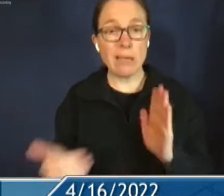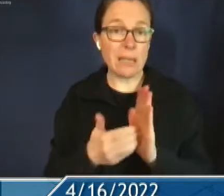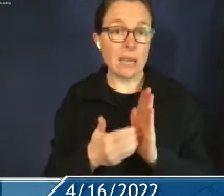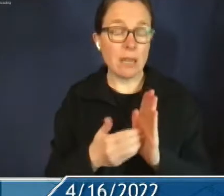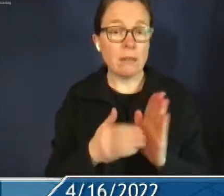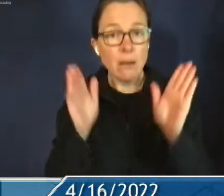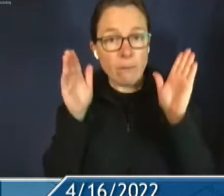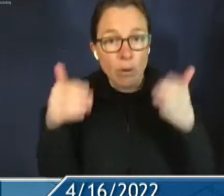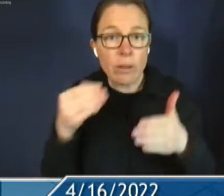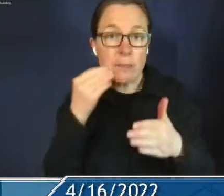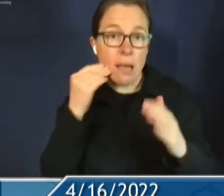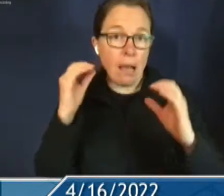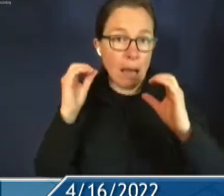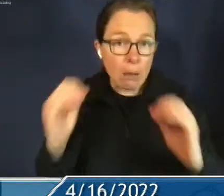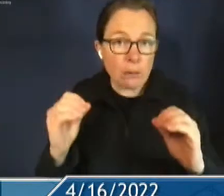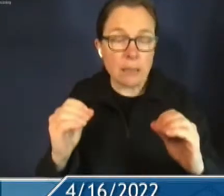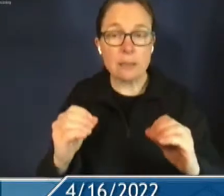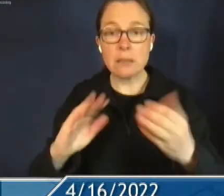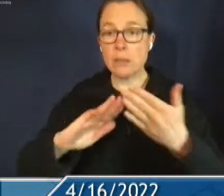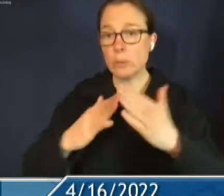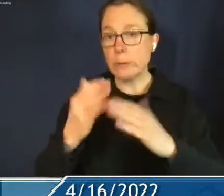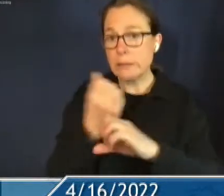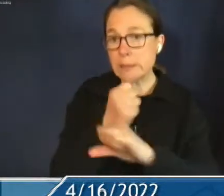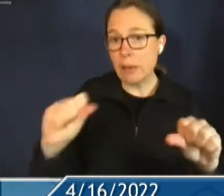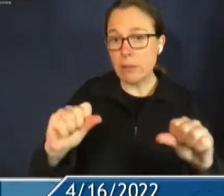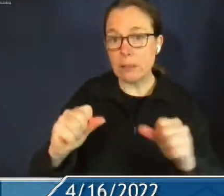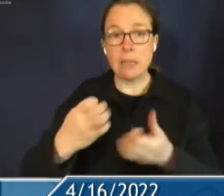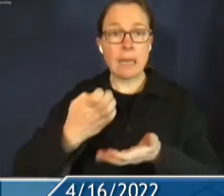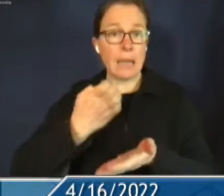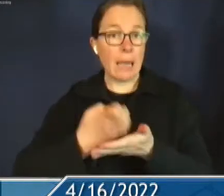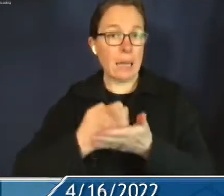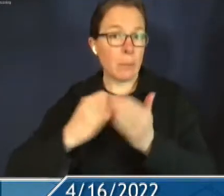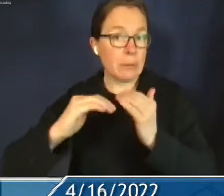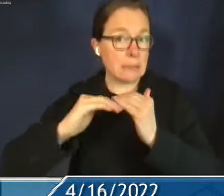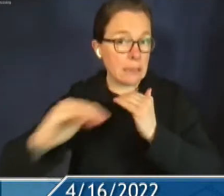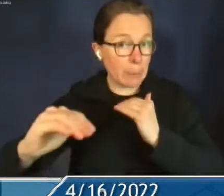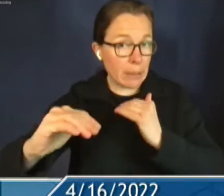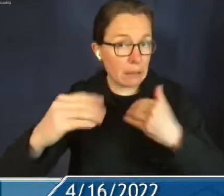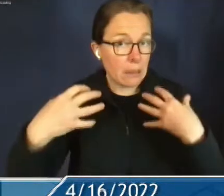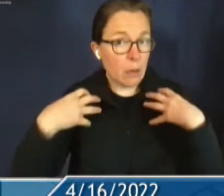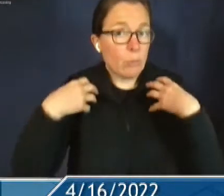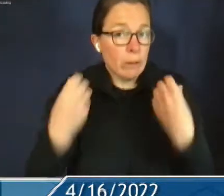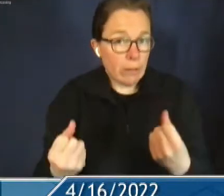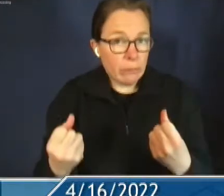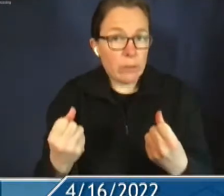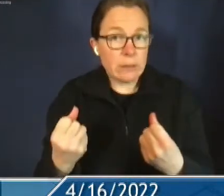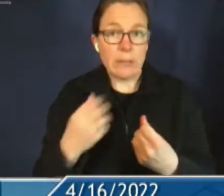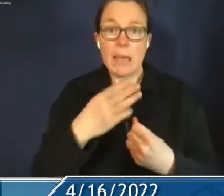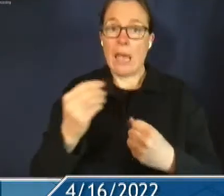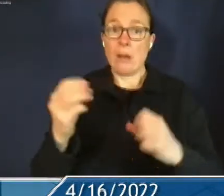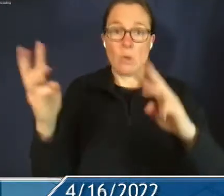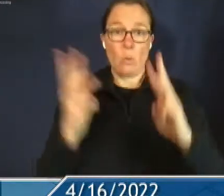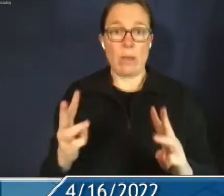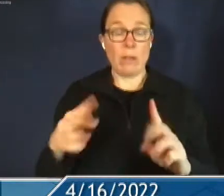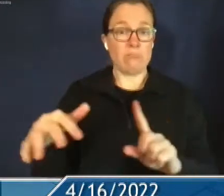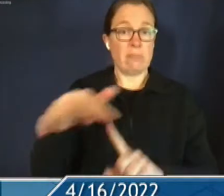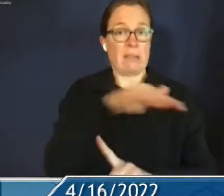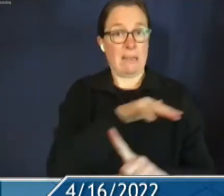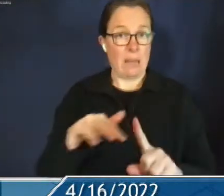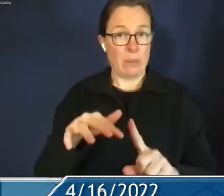housing, community safety, economic stability and recovery, and for us also climate and racial justice and